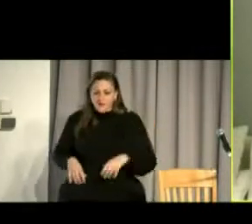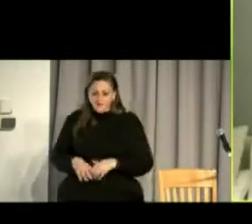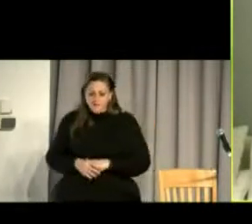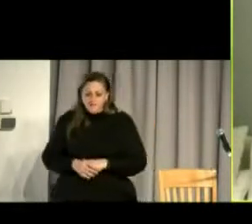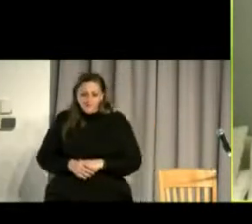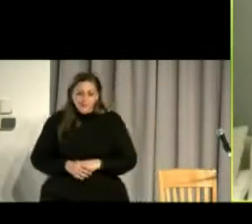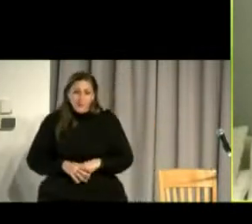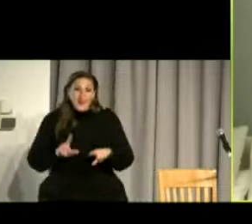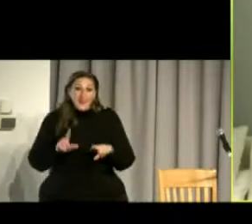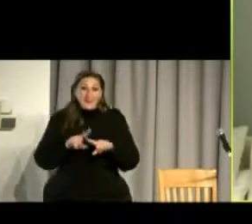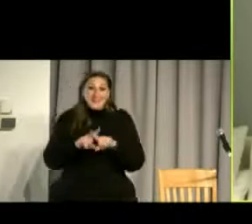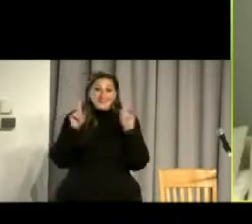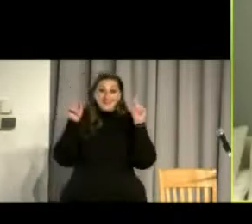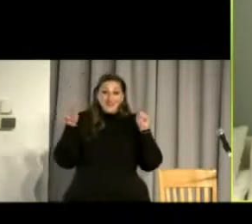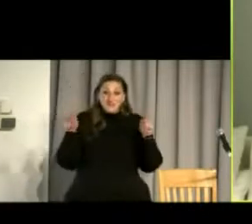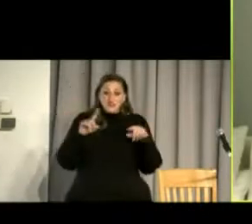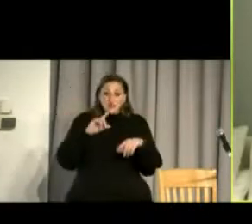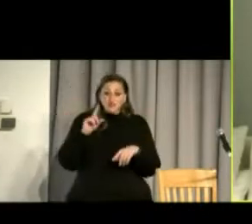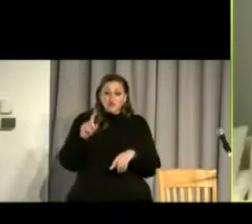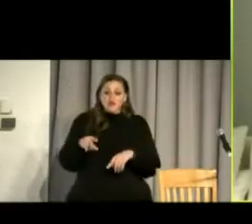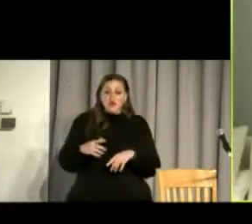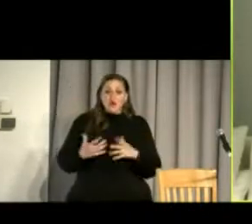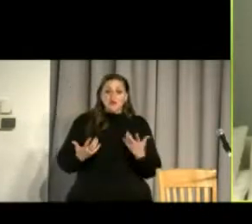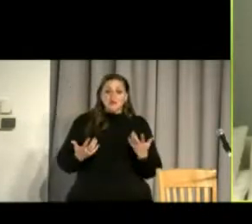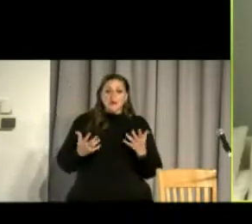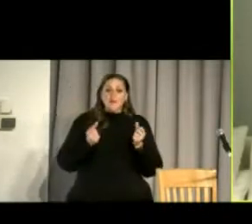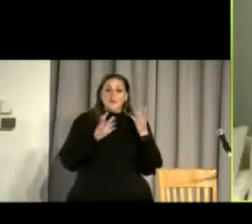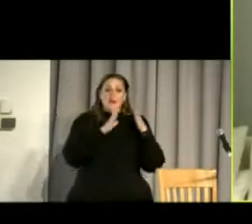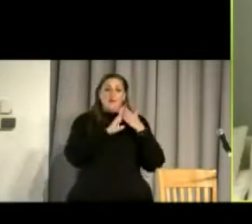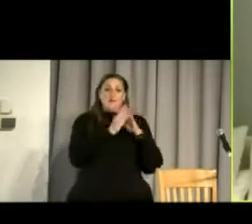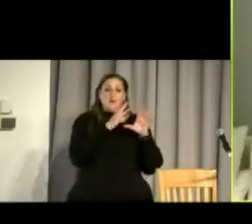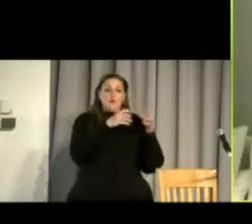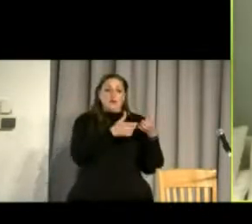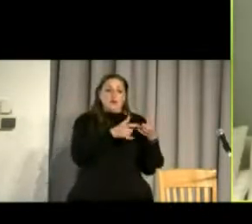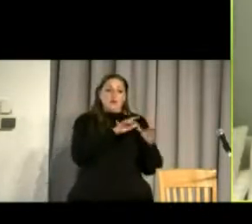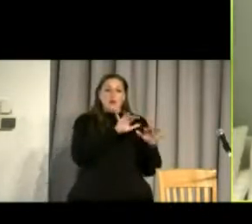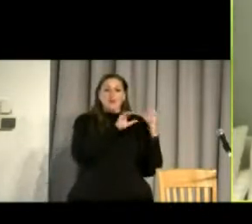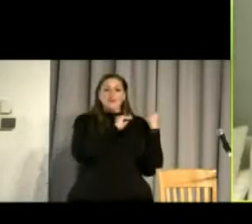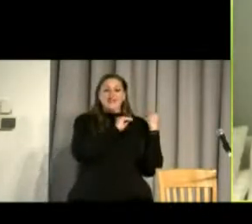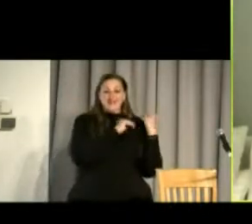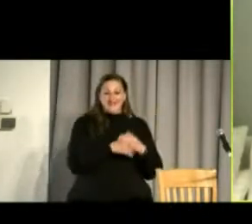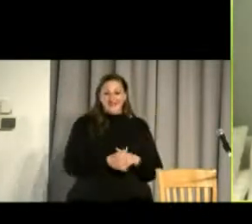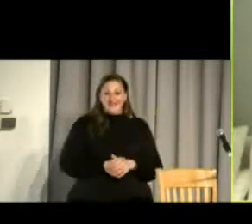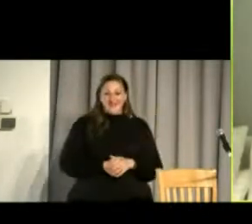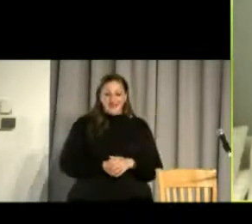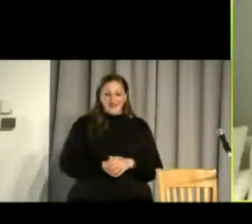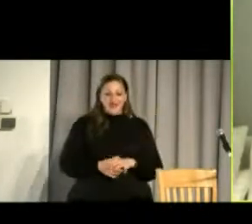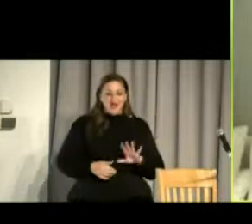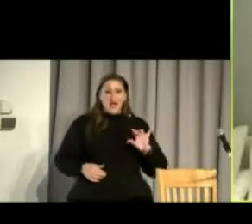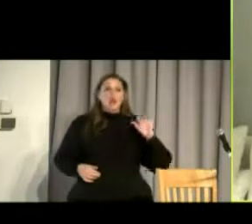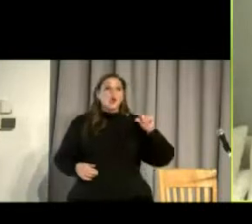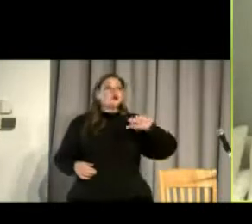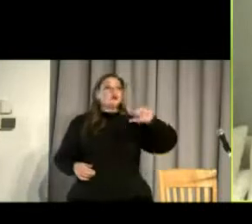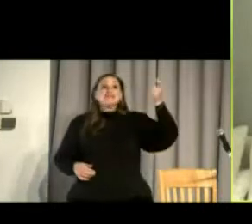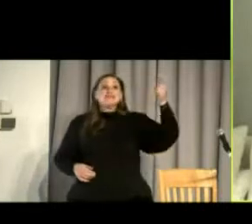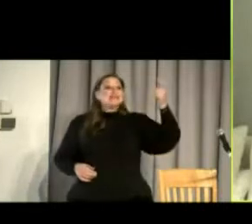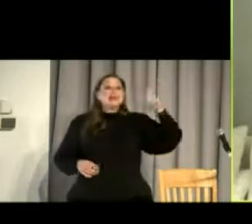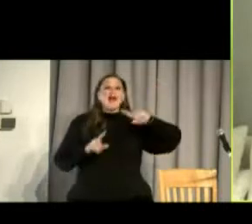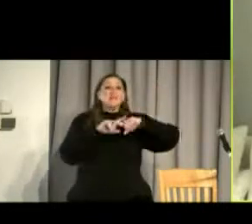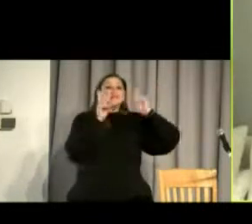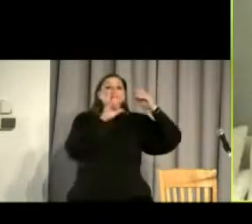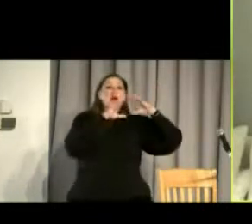The difference is that in many of those communities, they were able to leave and go to their houses in